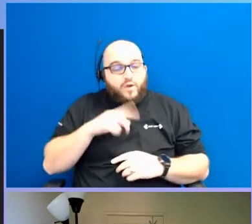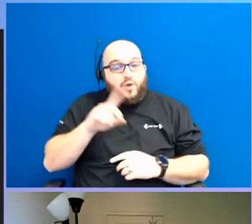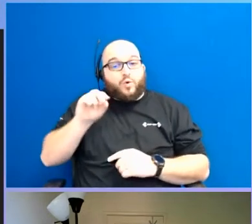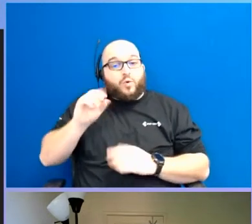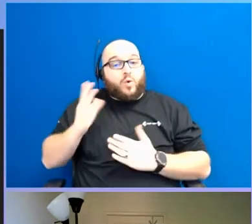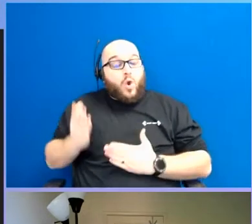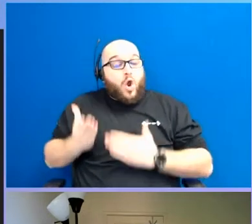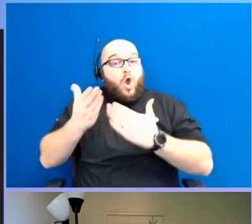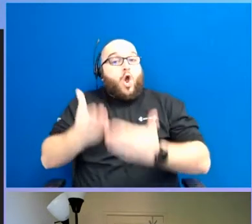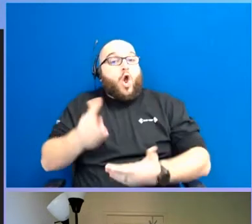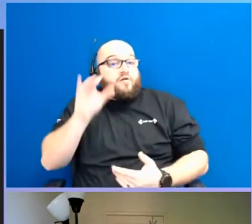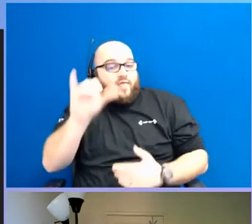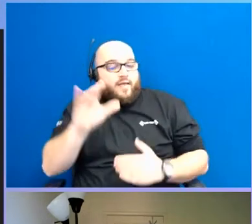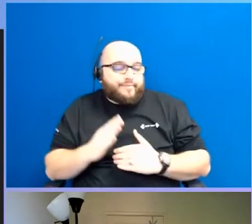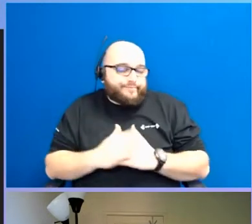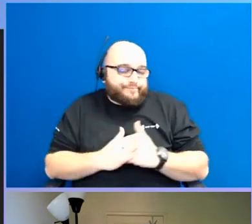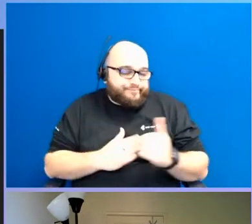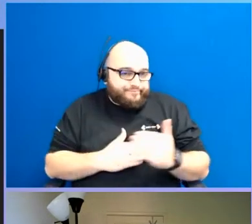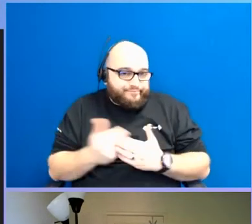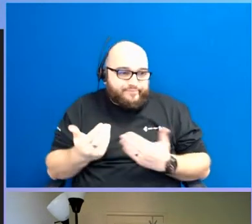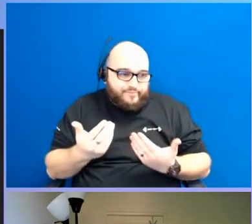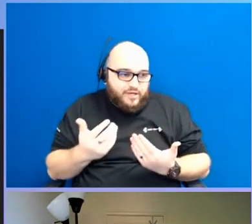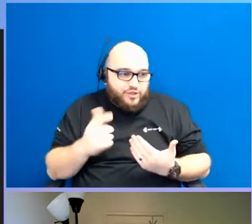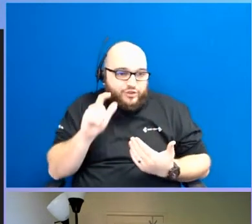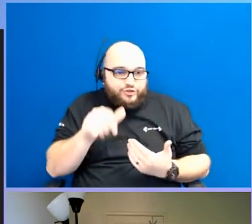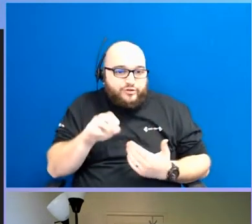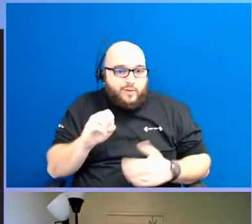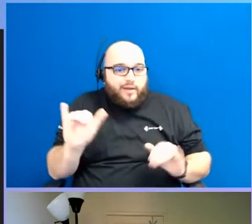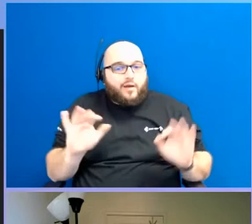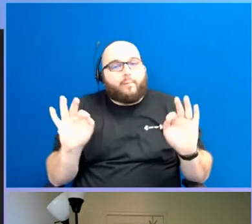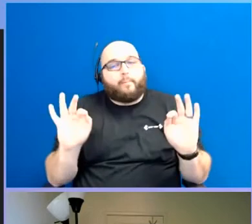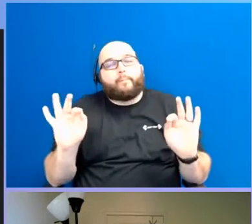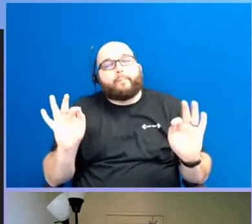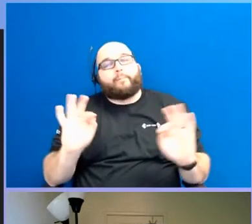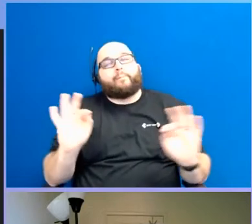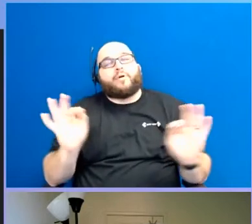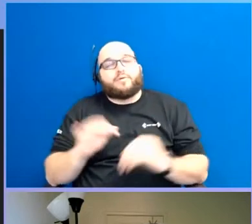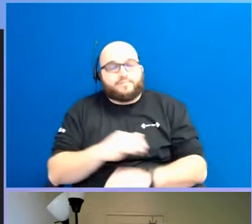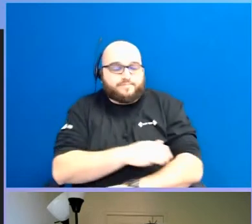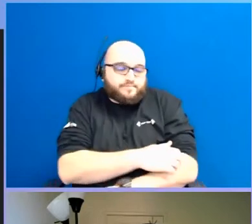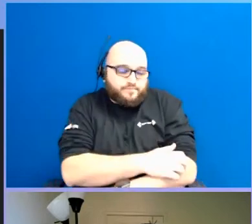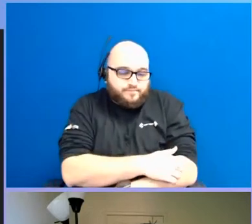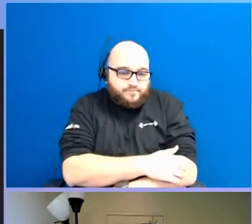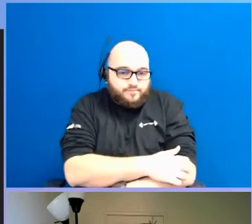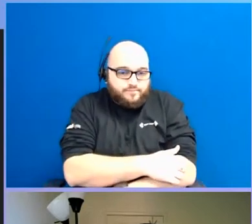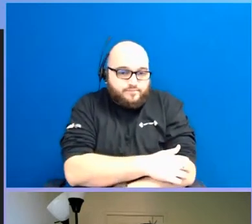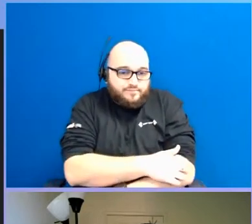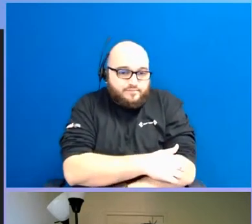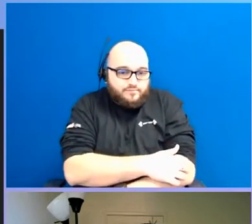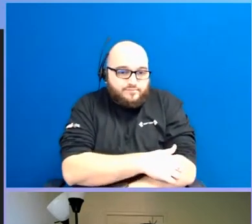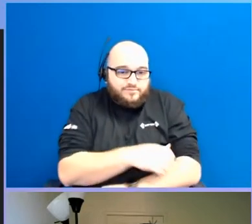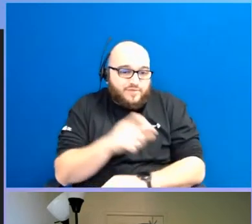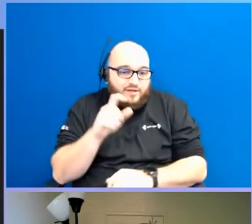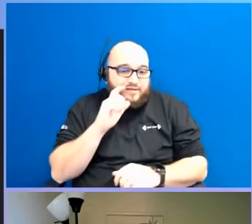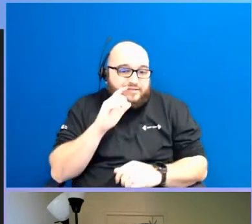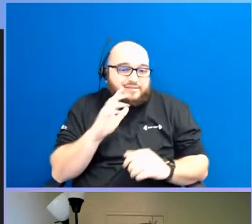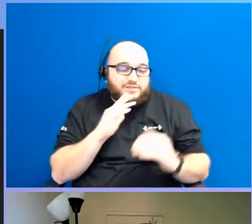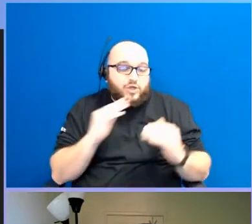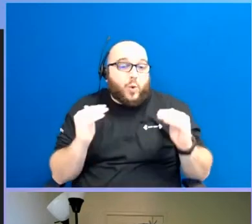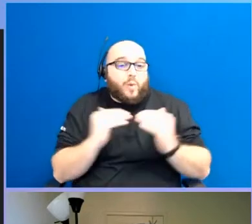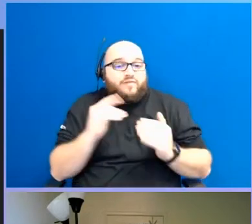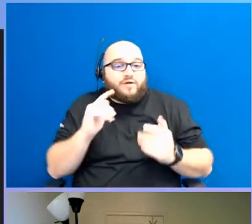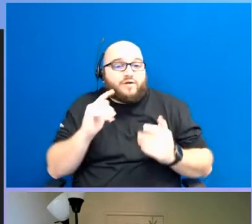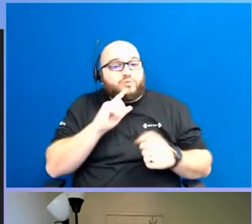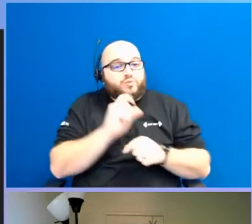but in my opinion, it might as well be nothing. It might as well just be black boxes, because this